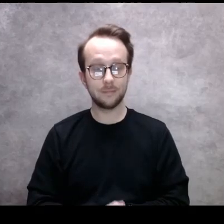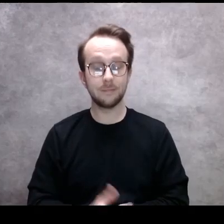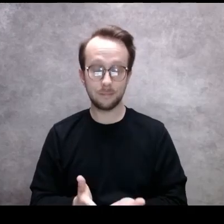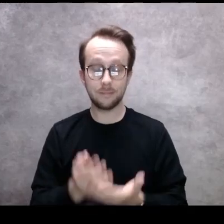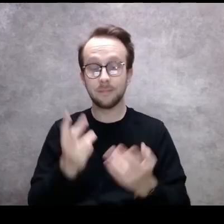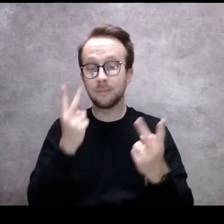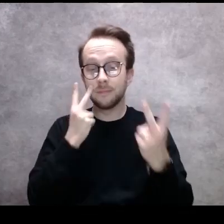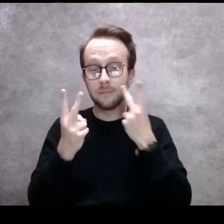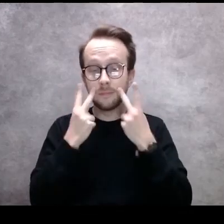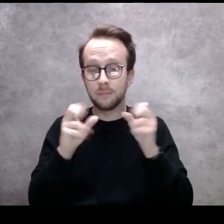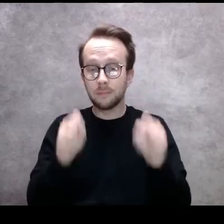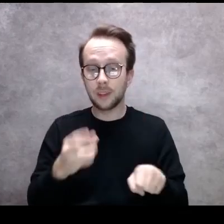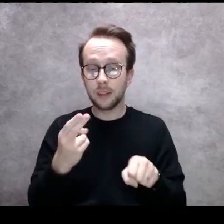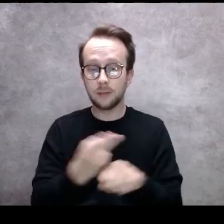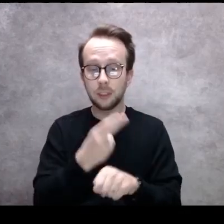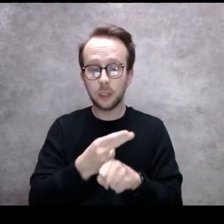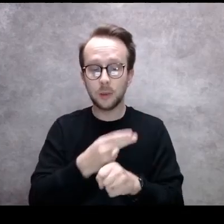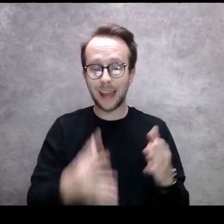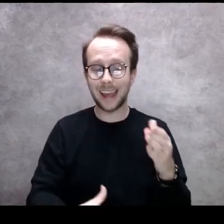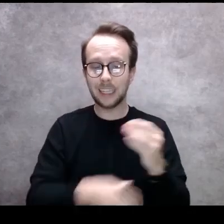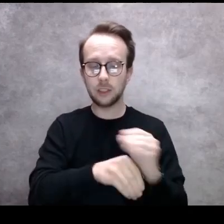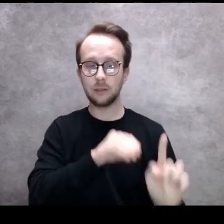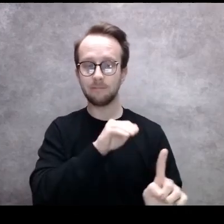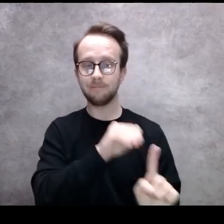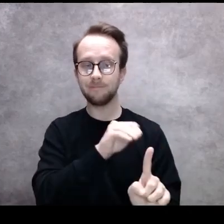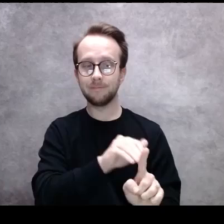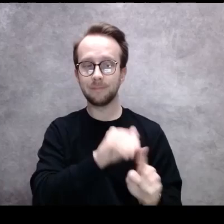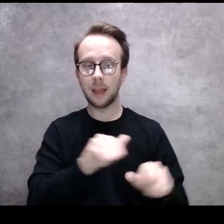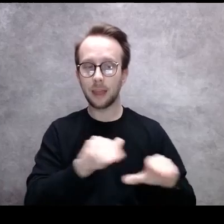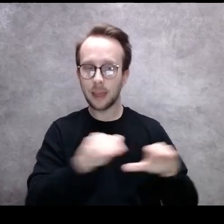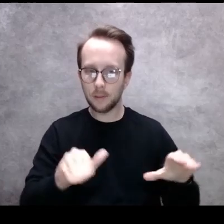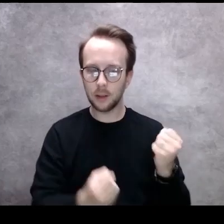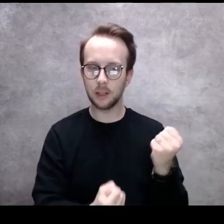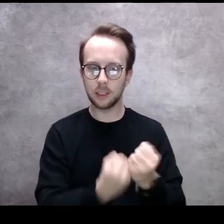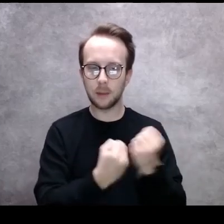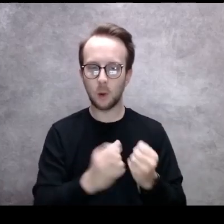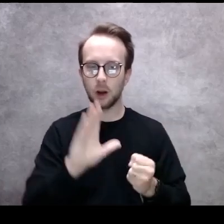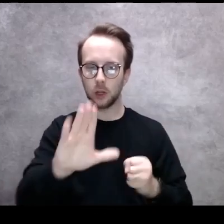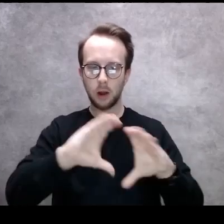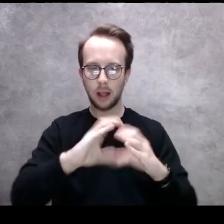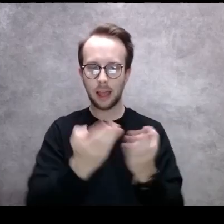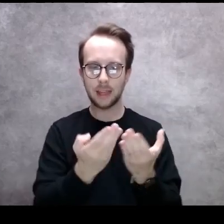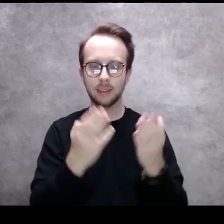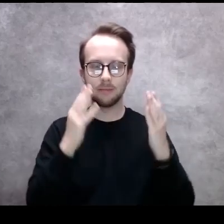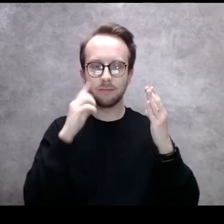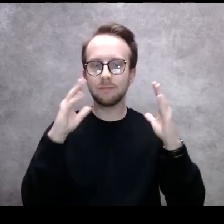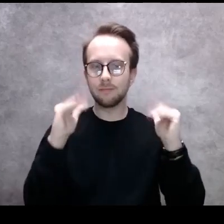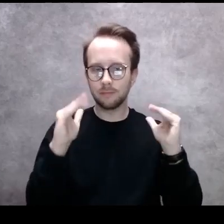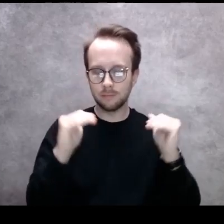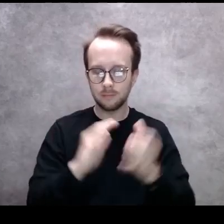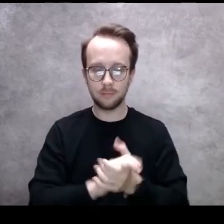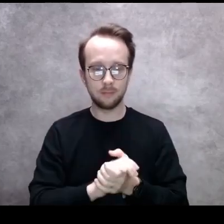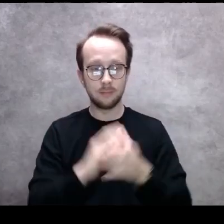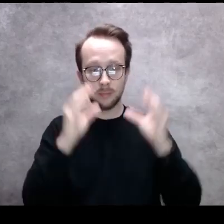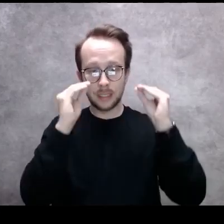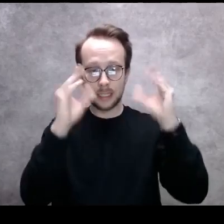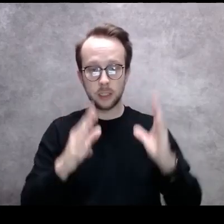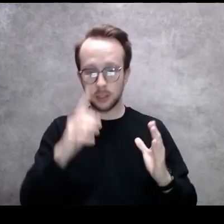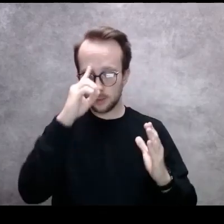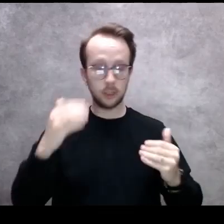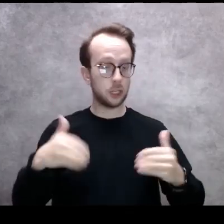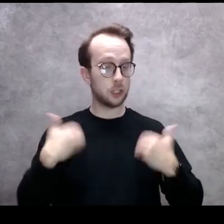Visuals can be used as an additional prompting level for supporting classroom expectations. Teachers of younger students